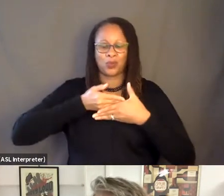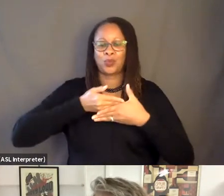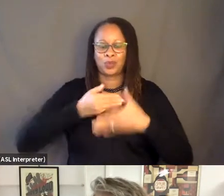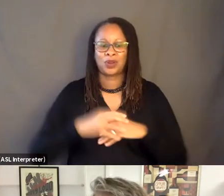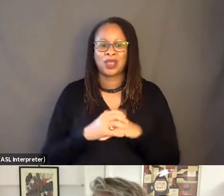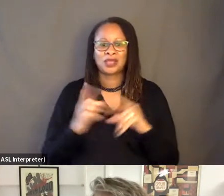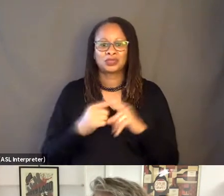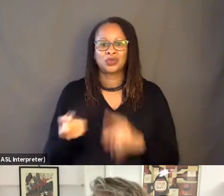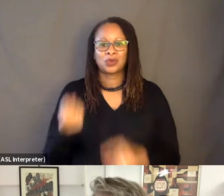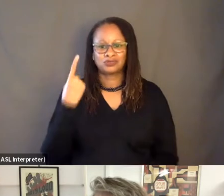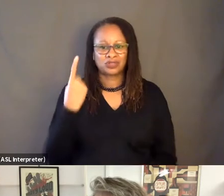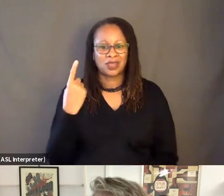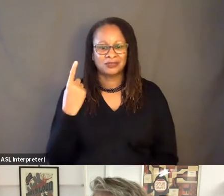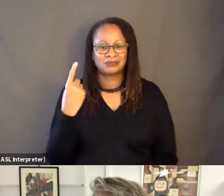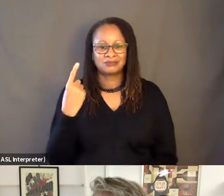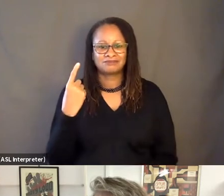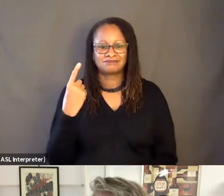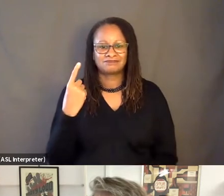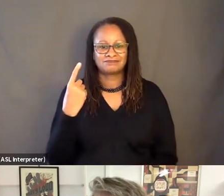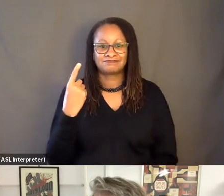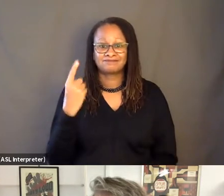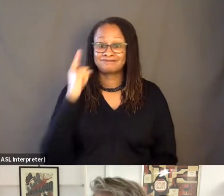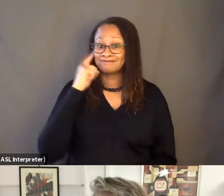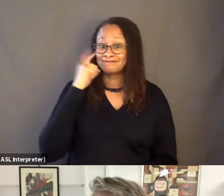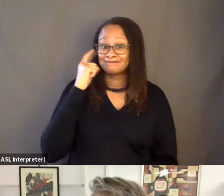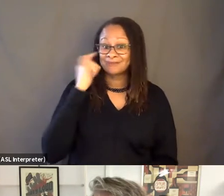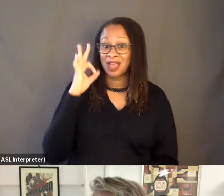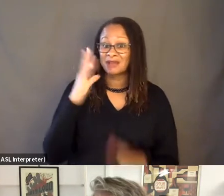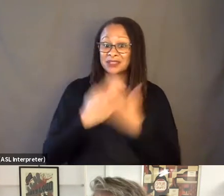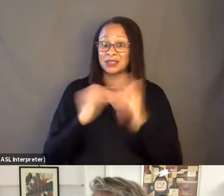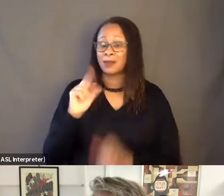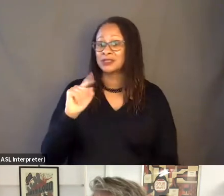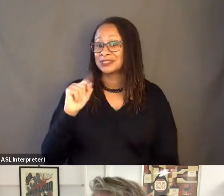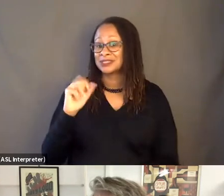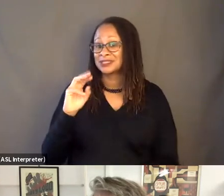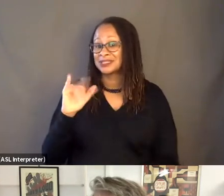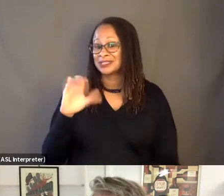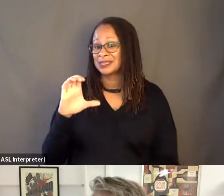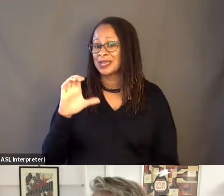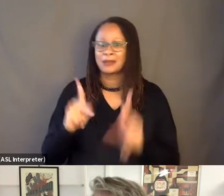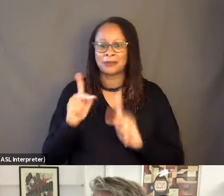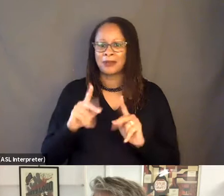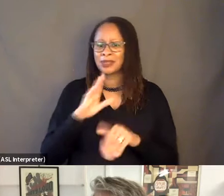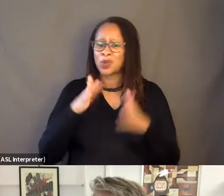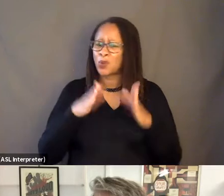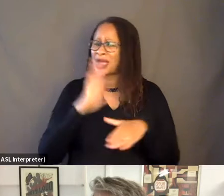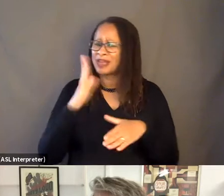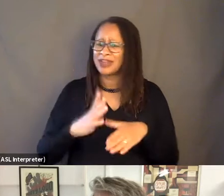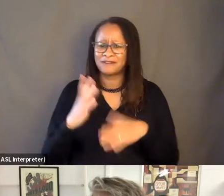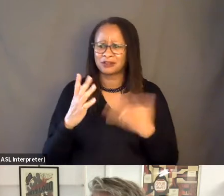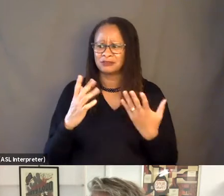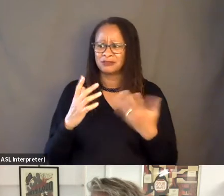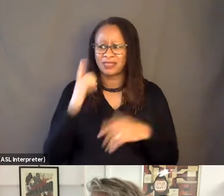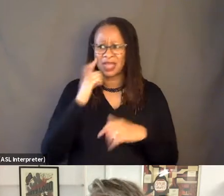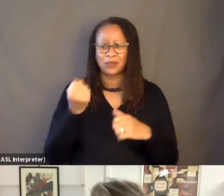into understanding the minds of some autistic folks in a way that I never, ever, ever would have understood